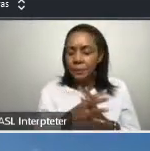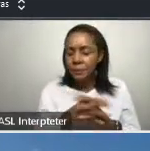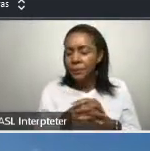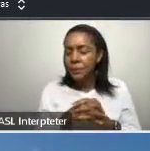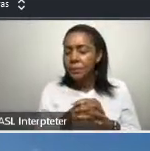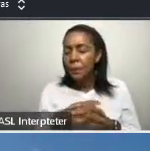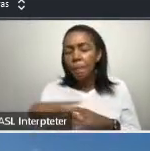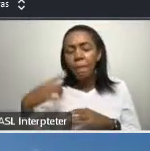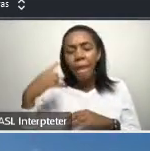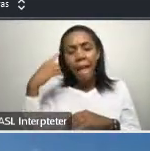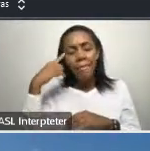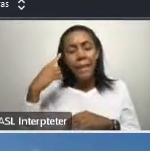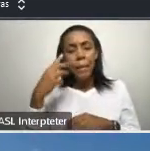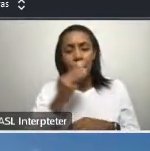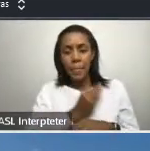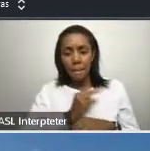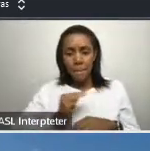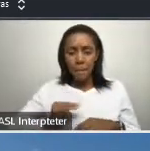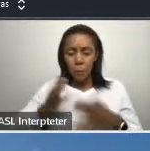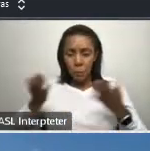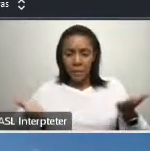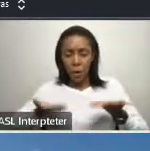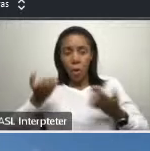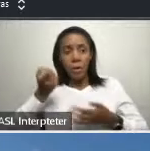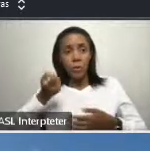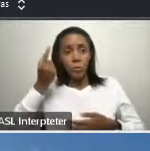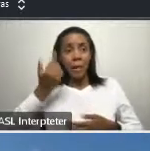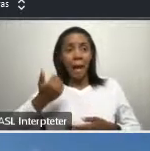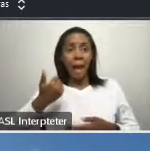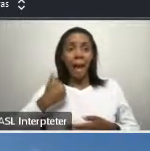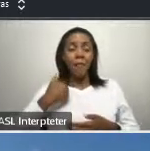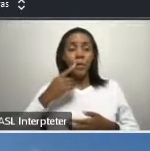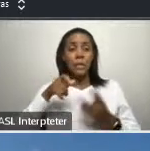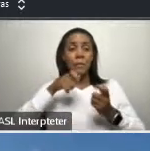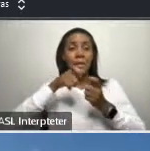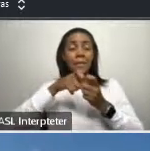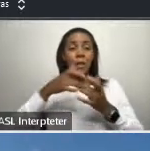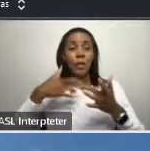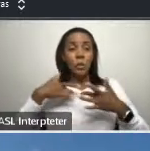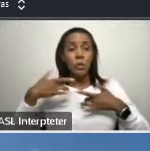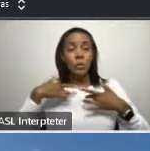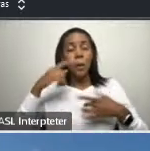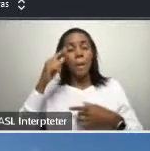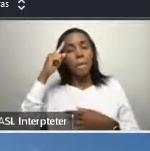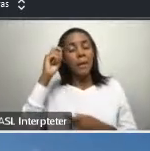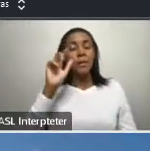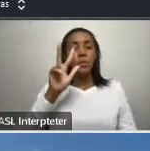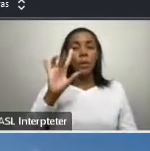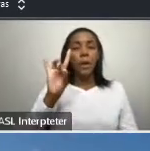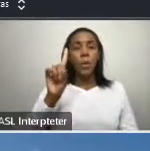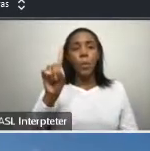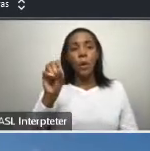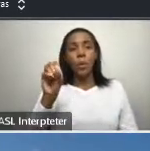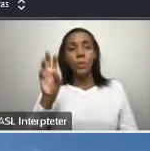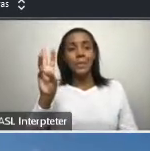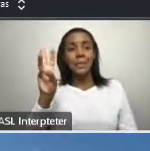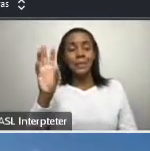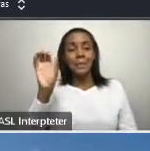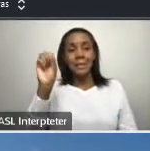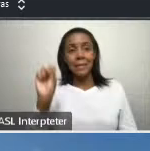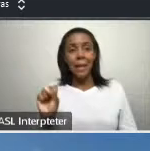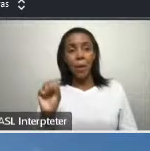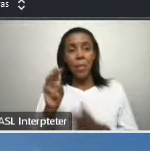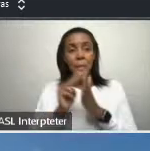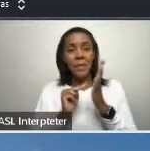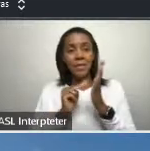I think the members of this body understand that I have a particular concern as it relates to 38126 and 38106 in South Memphis,